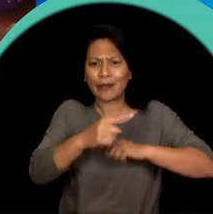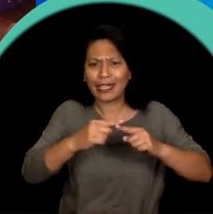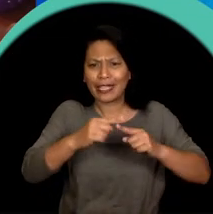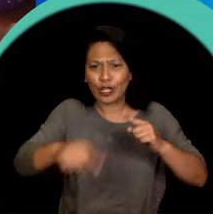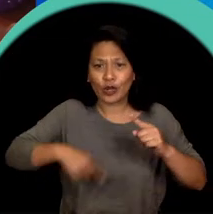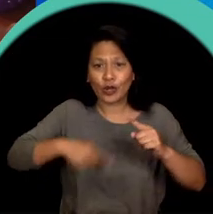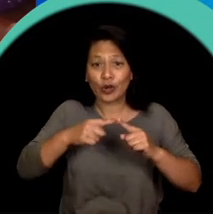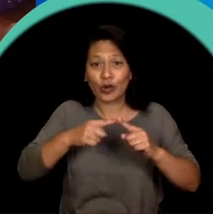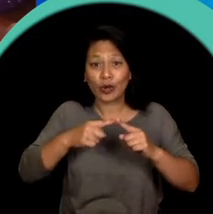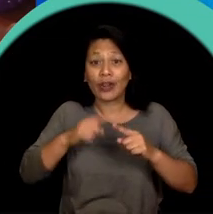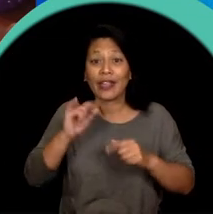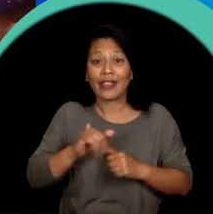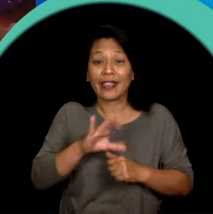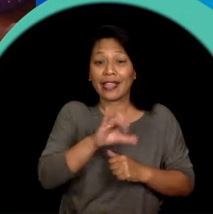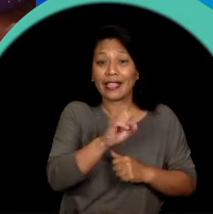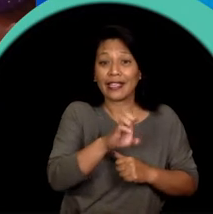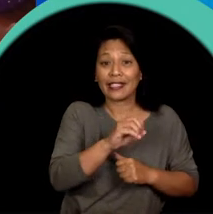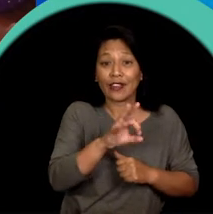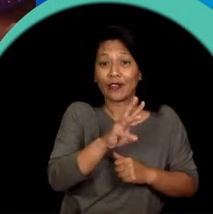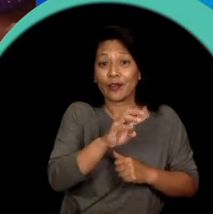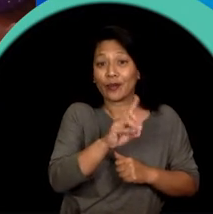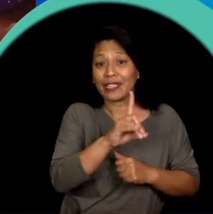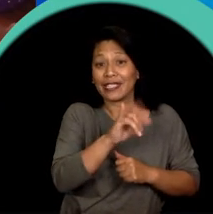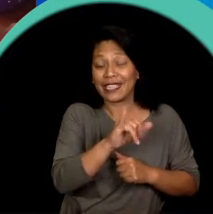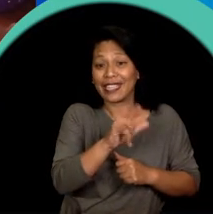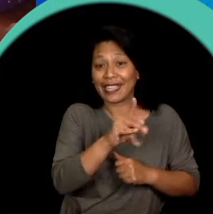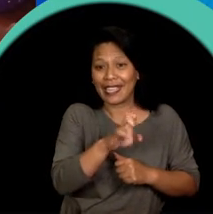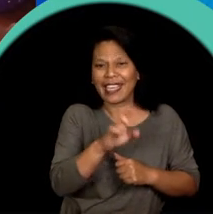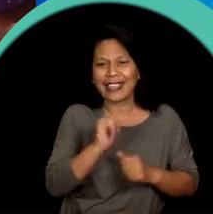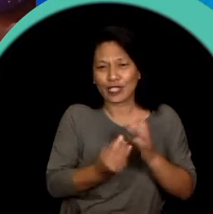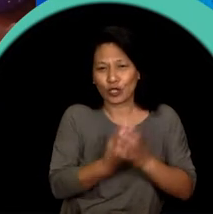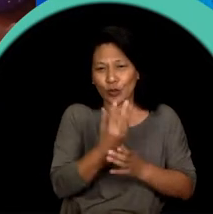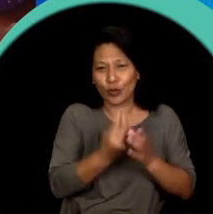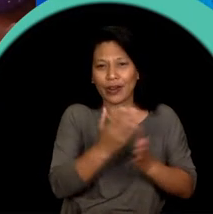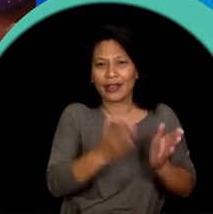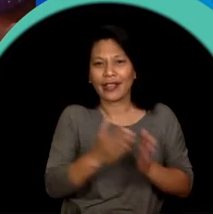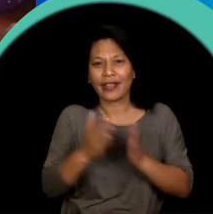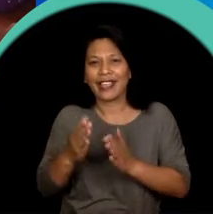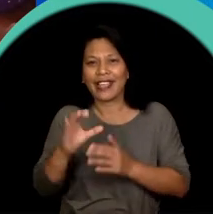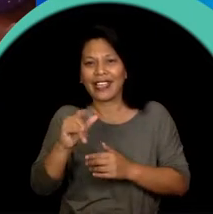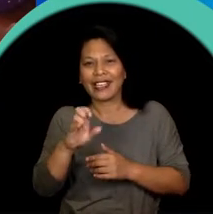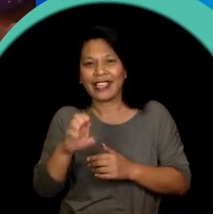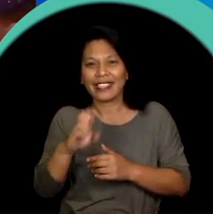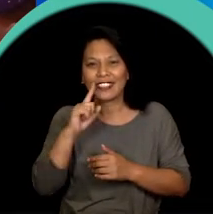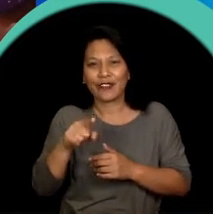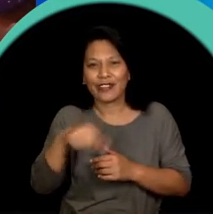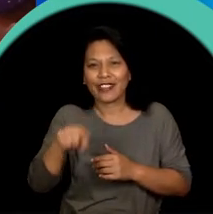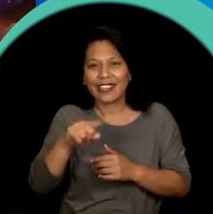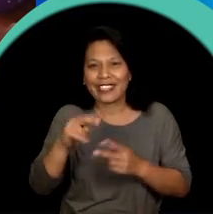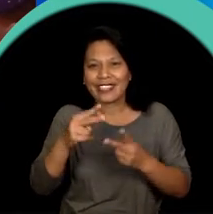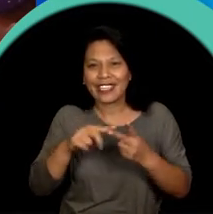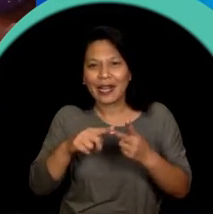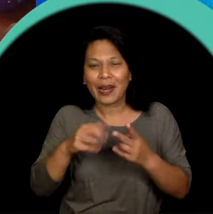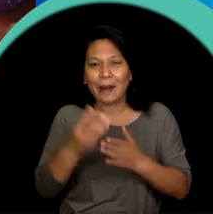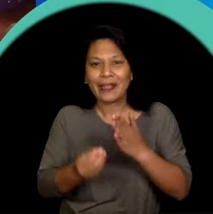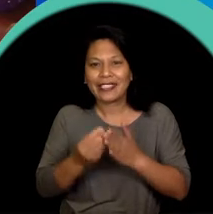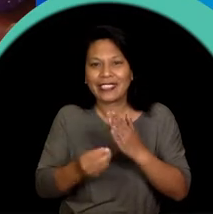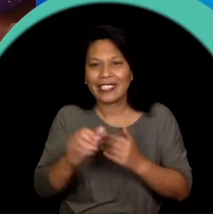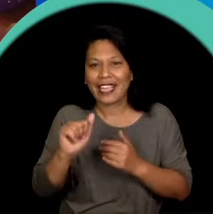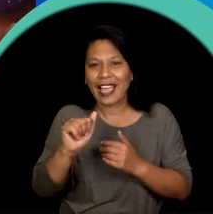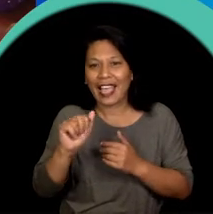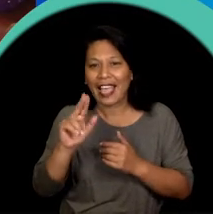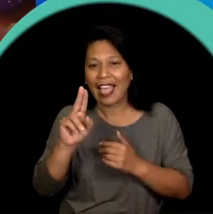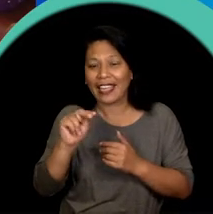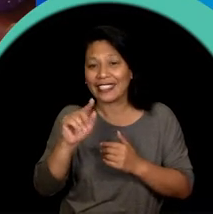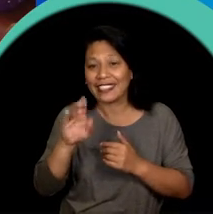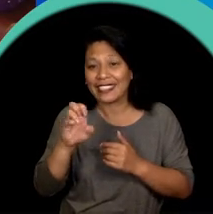band constable for the Windy Lake Police Force, and they all work together to find the missing bundle. Or do they? Do they find